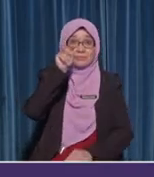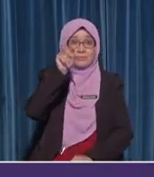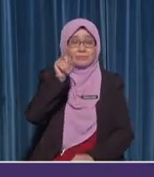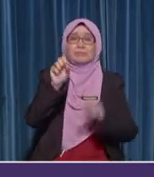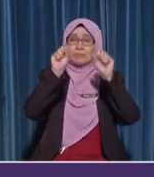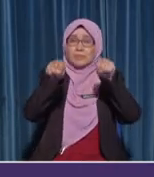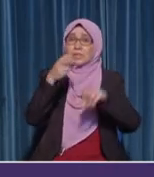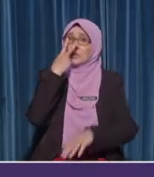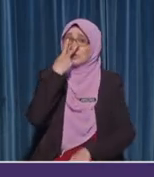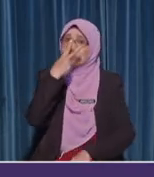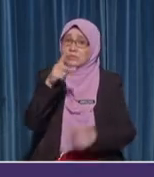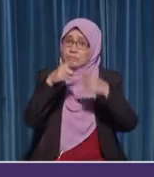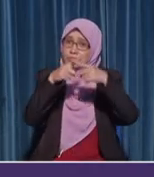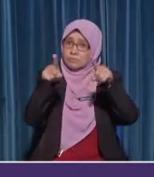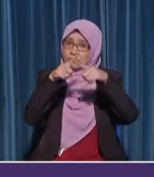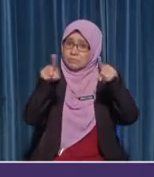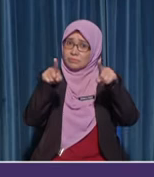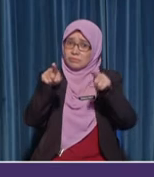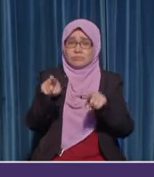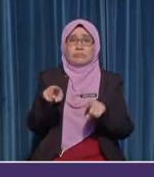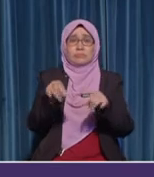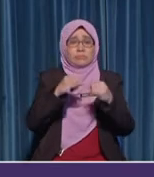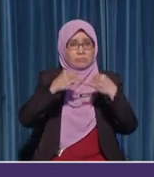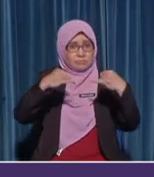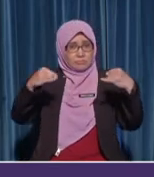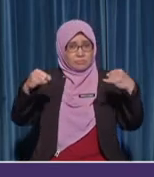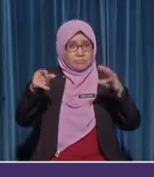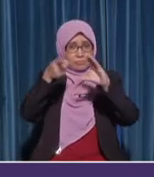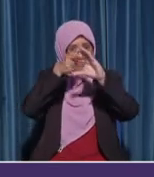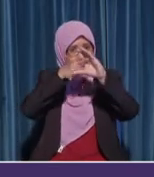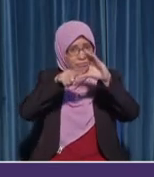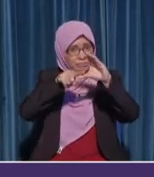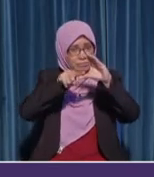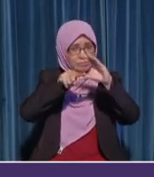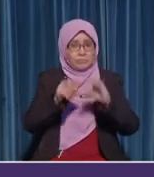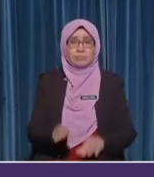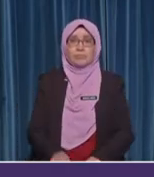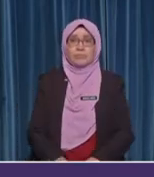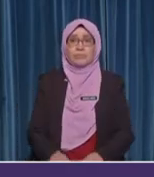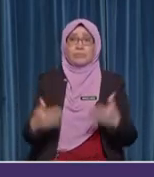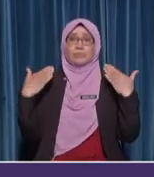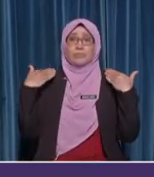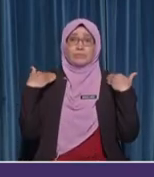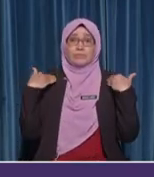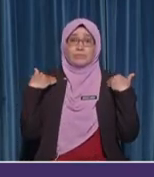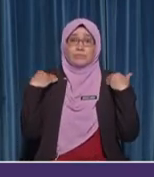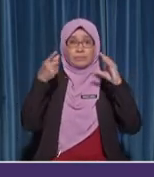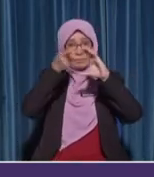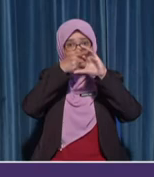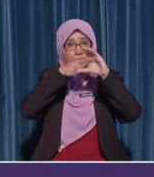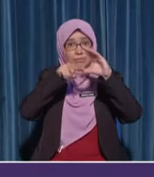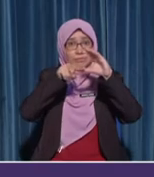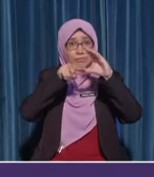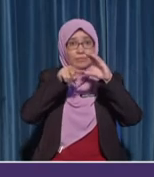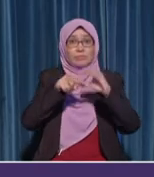different types of clocks around you. There are clocks like this. This is